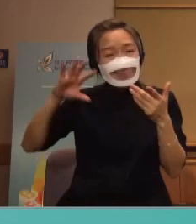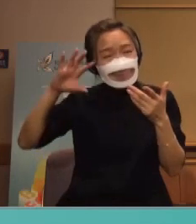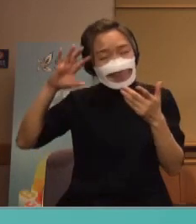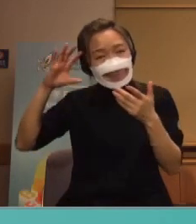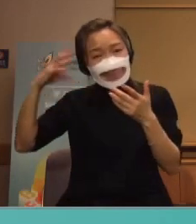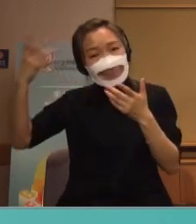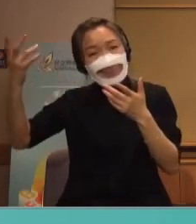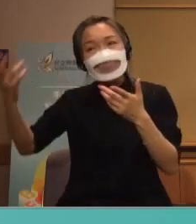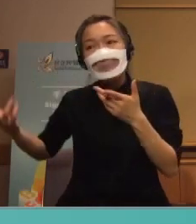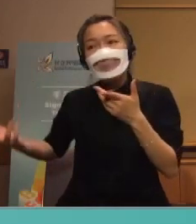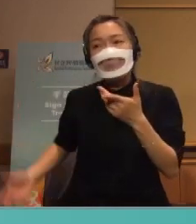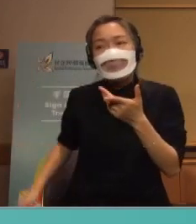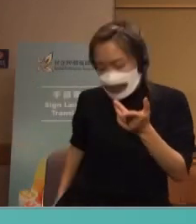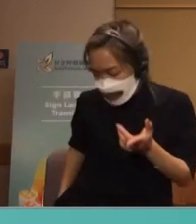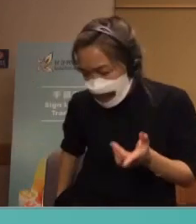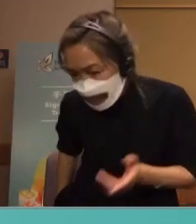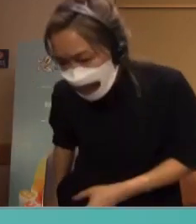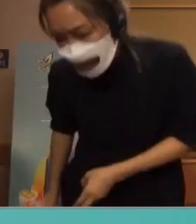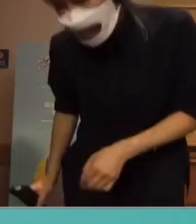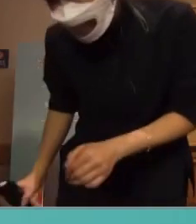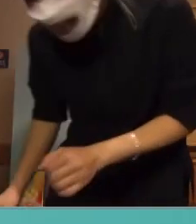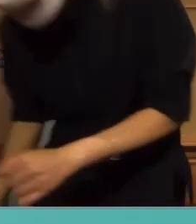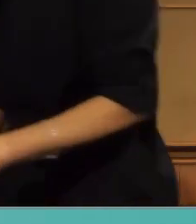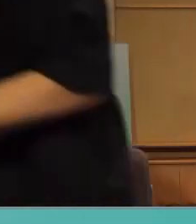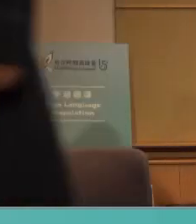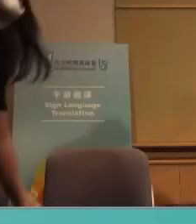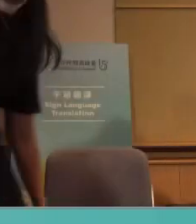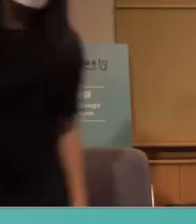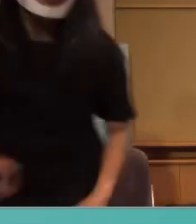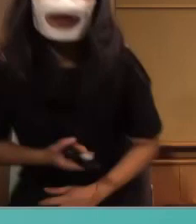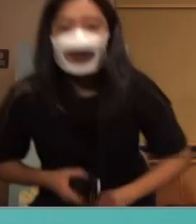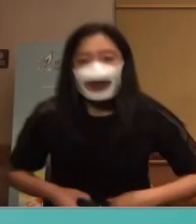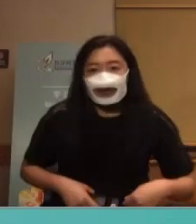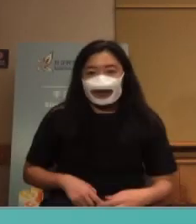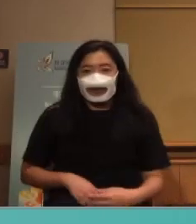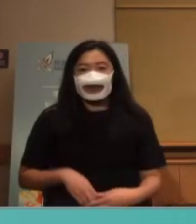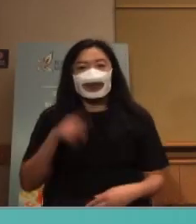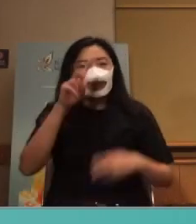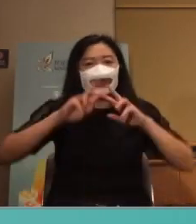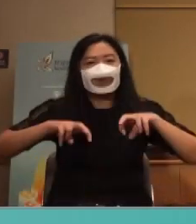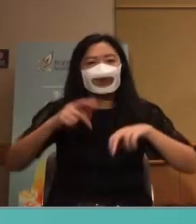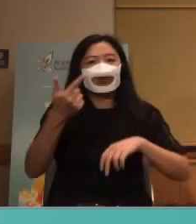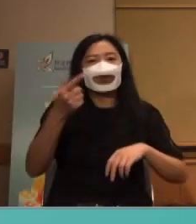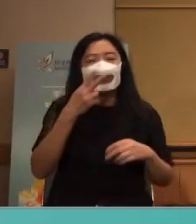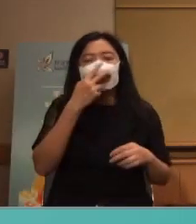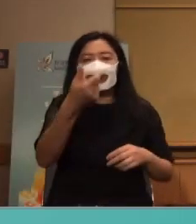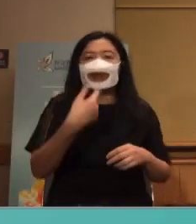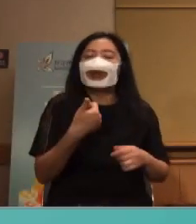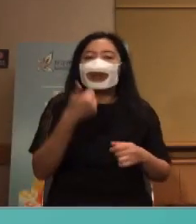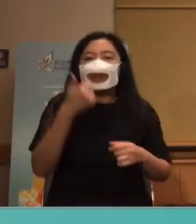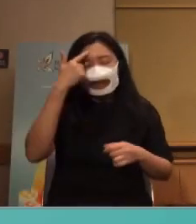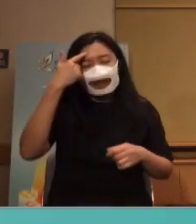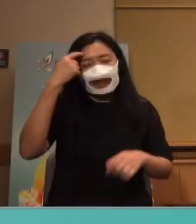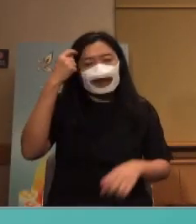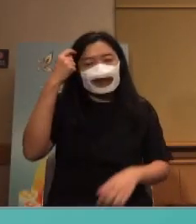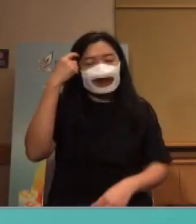Okay, you study a lot, you know more than me. And then to us, because we try a lot, especially for